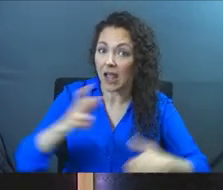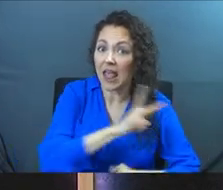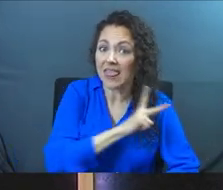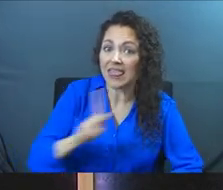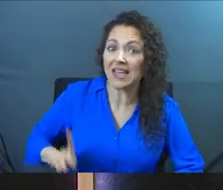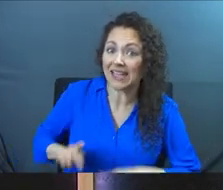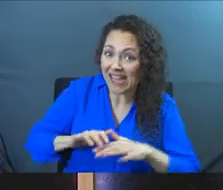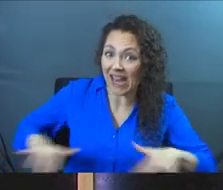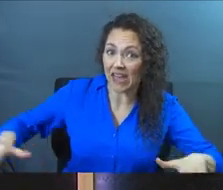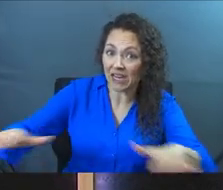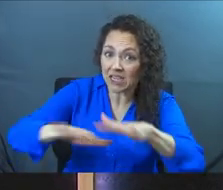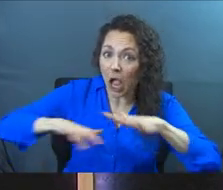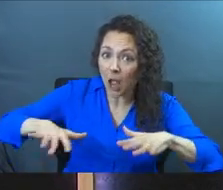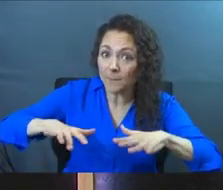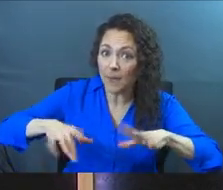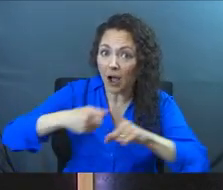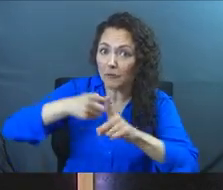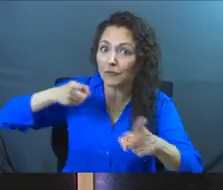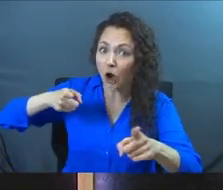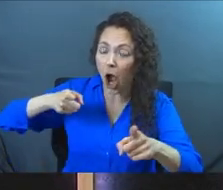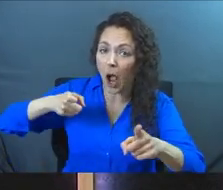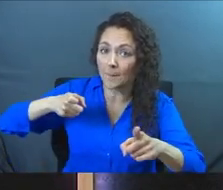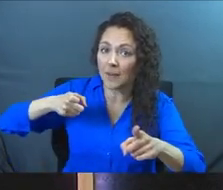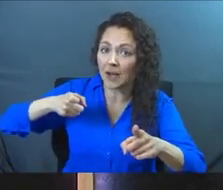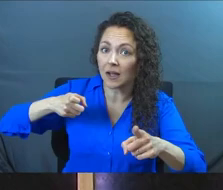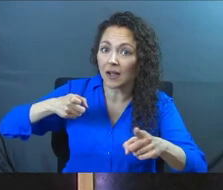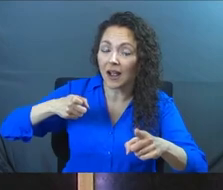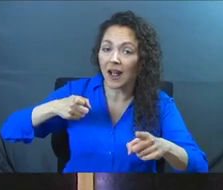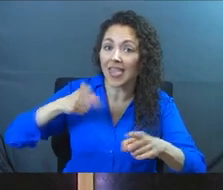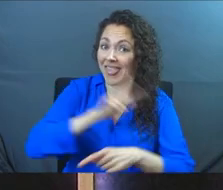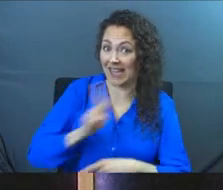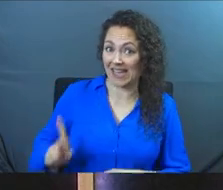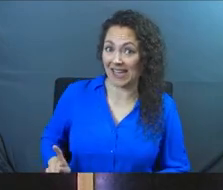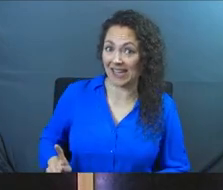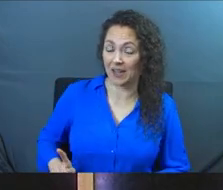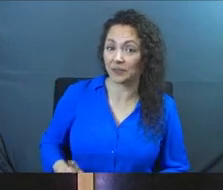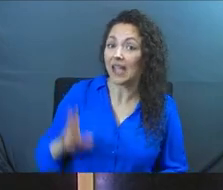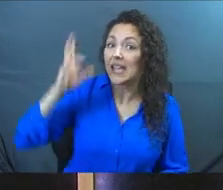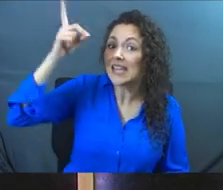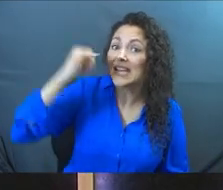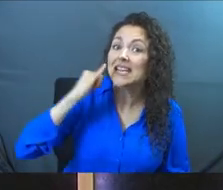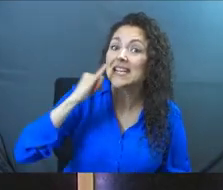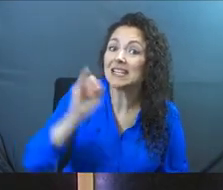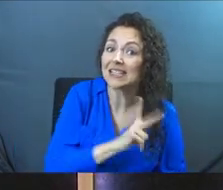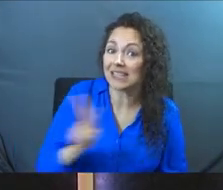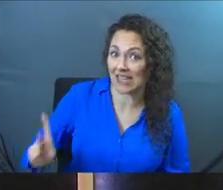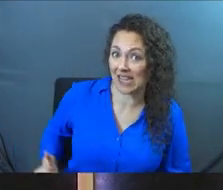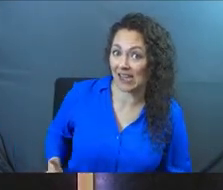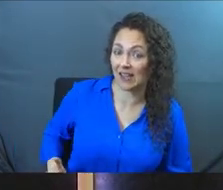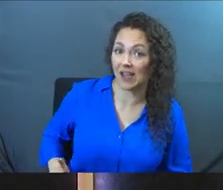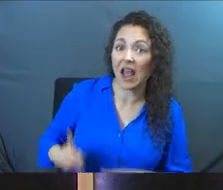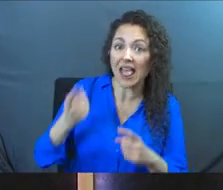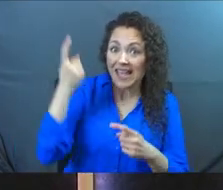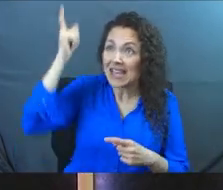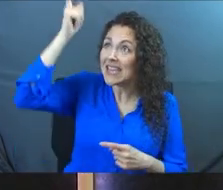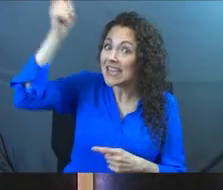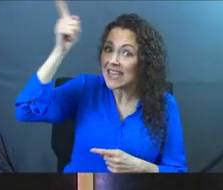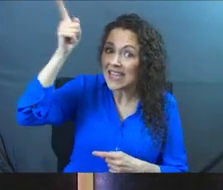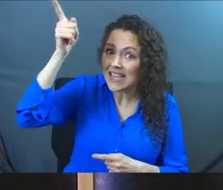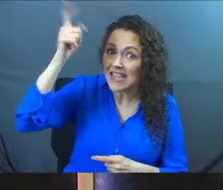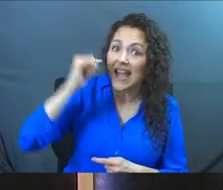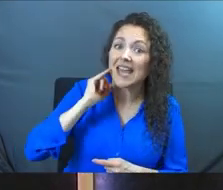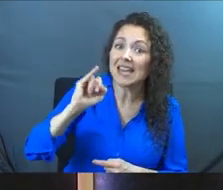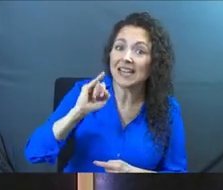You can't separate the kingdom from the king. We have to talk about the king of this kingdom, because he is this treasure that we